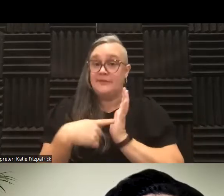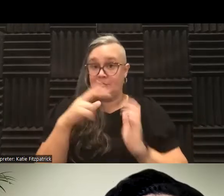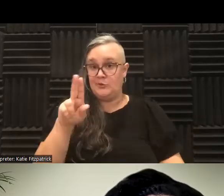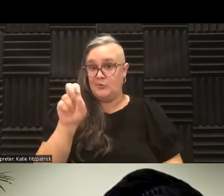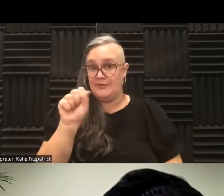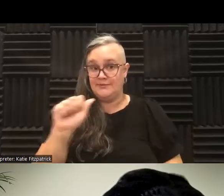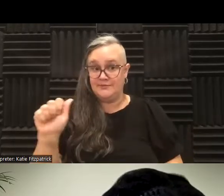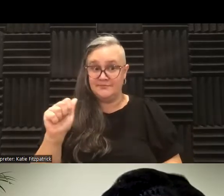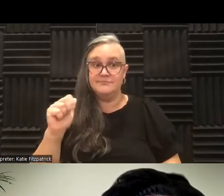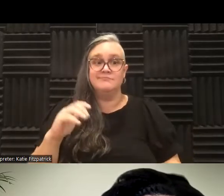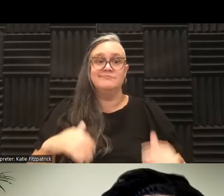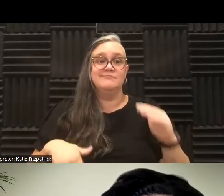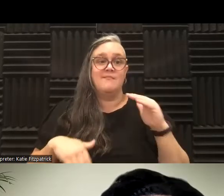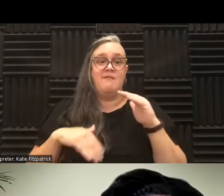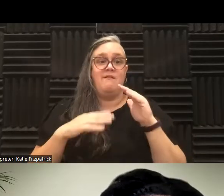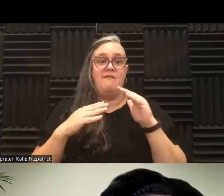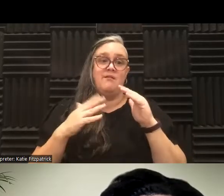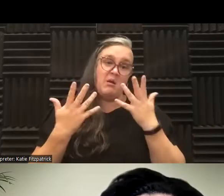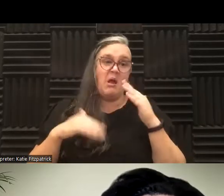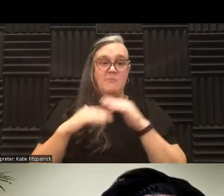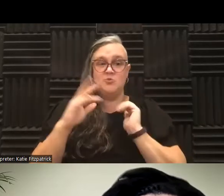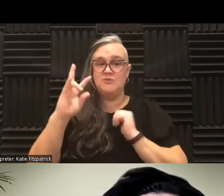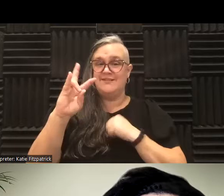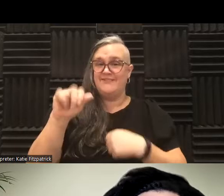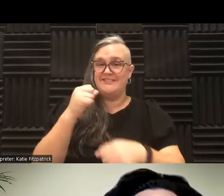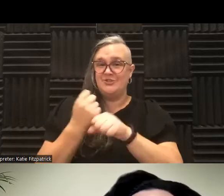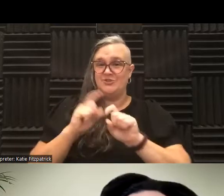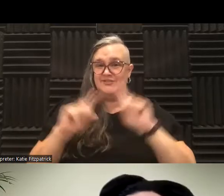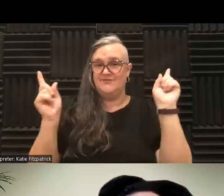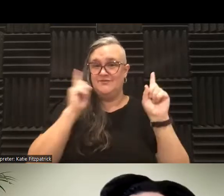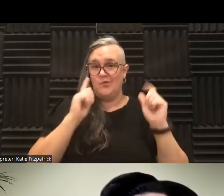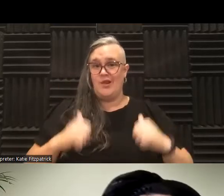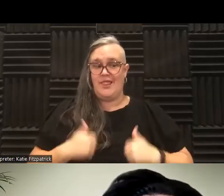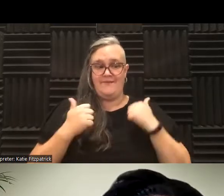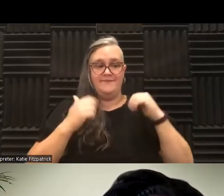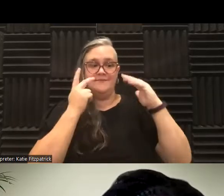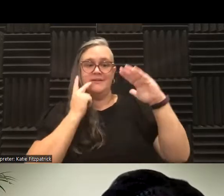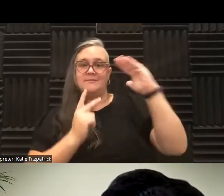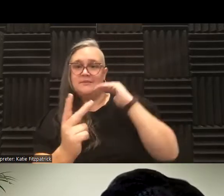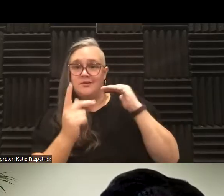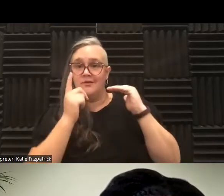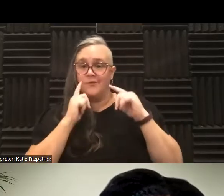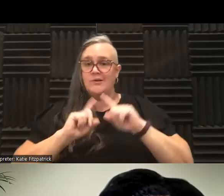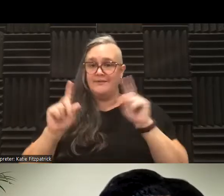a 7-year difference in life expectancy exists between racial and ethnic